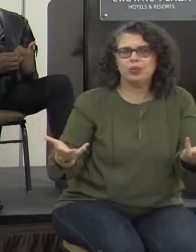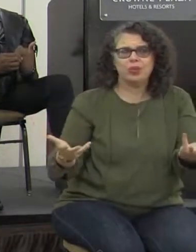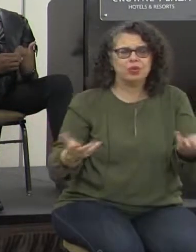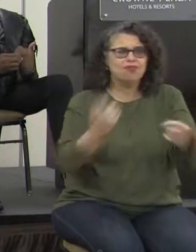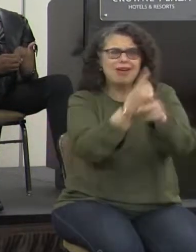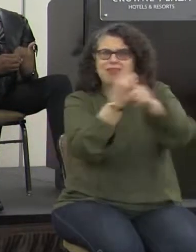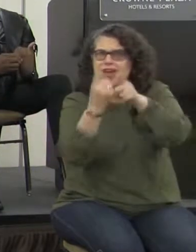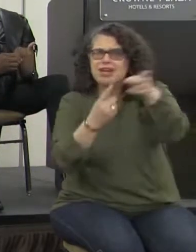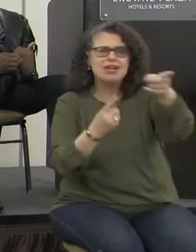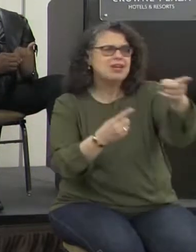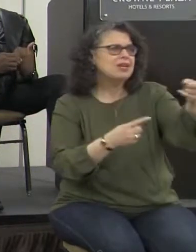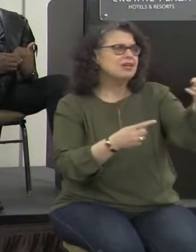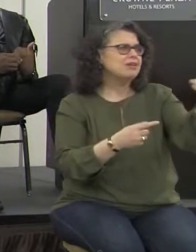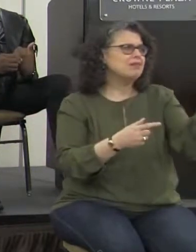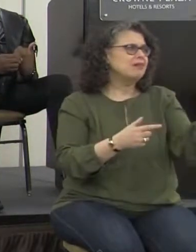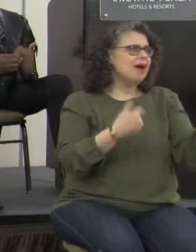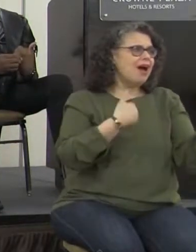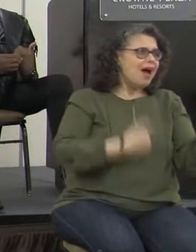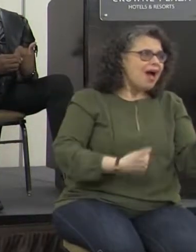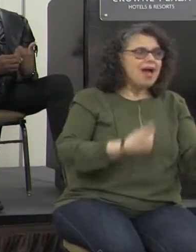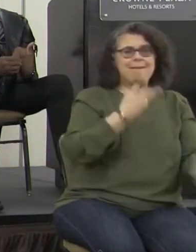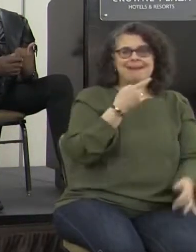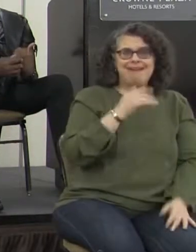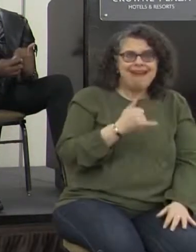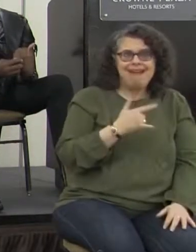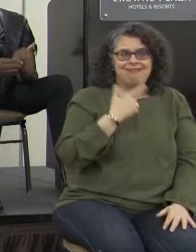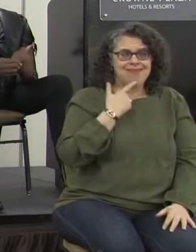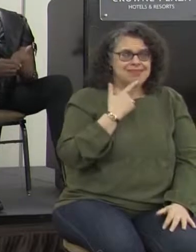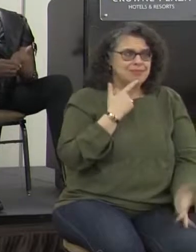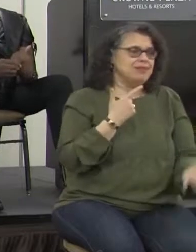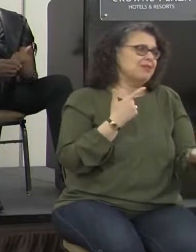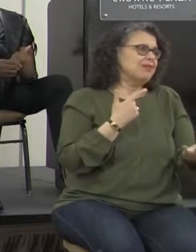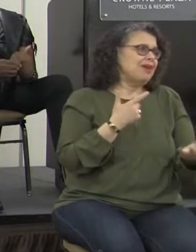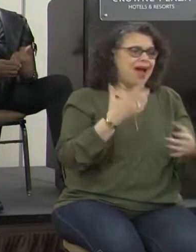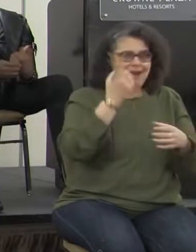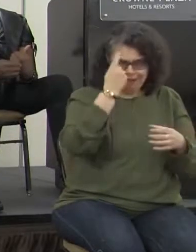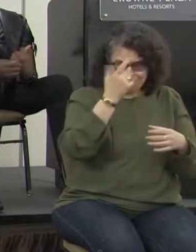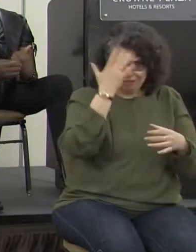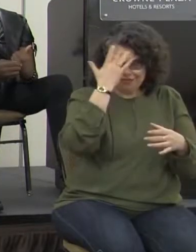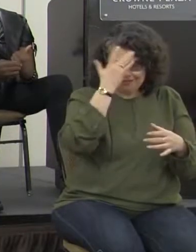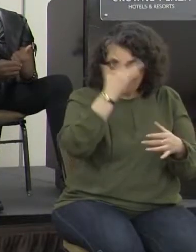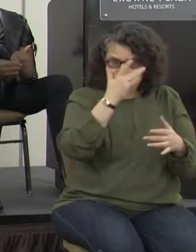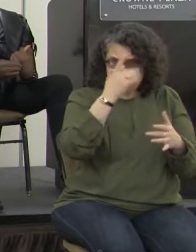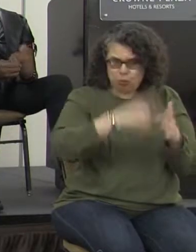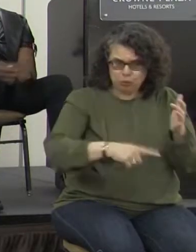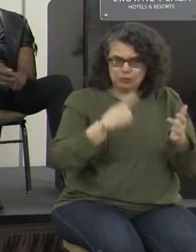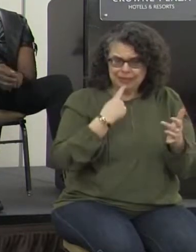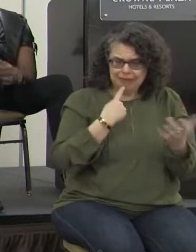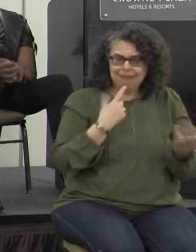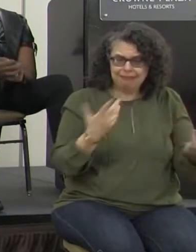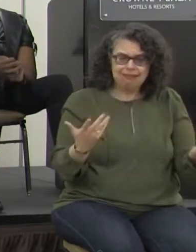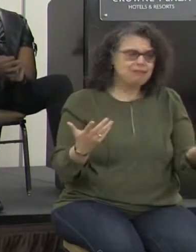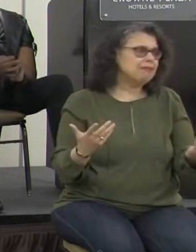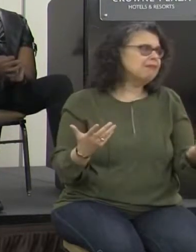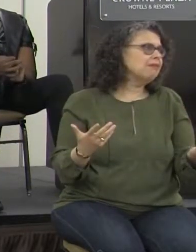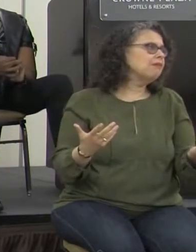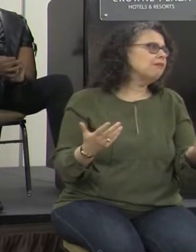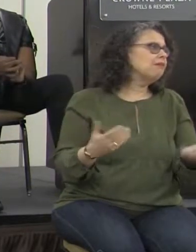gay and lesbian character. I get it. I get it on the intellectual level. Guys.